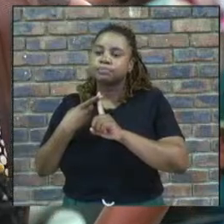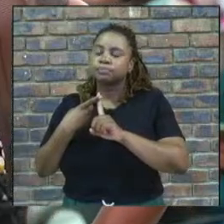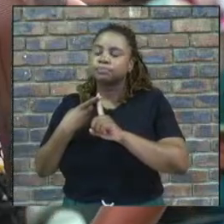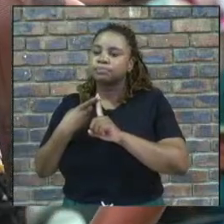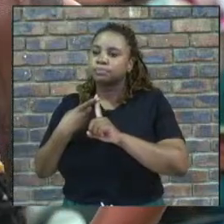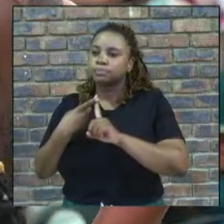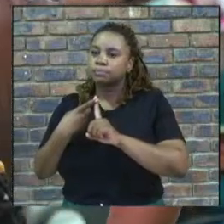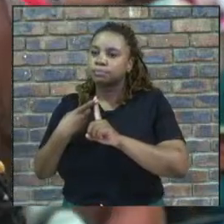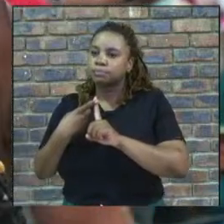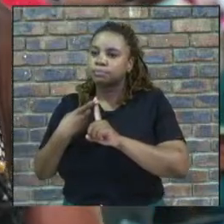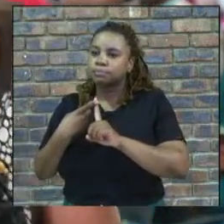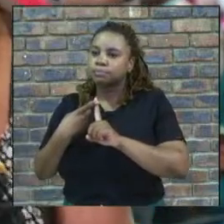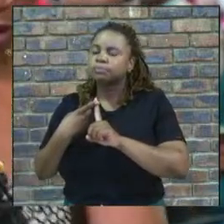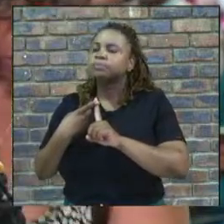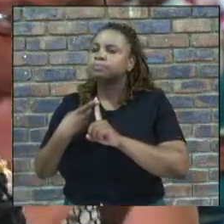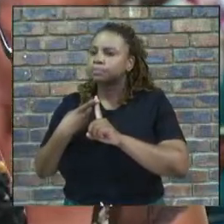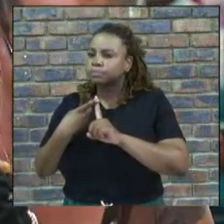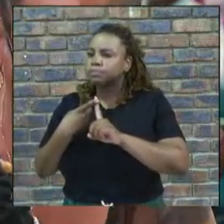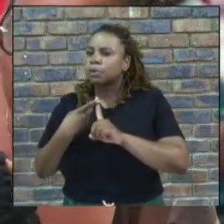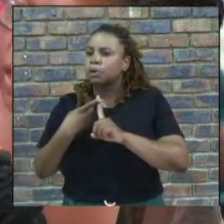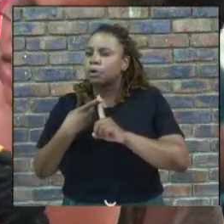ukuthi ngicela ukubuza ukuthi